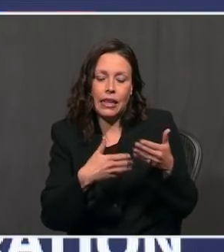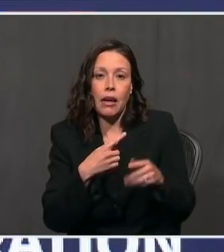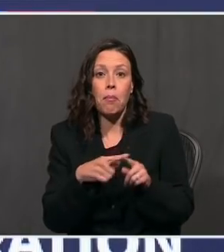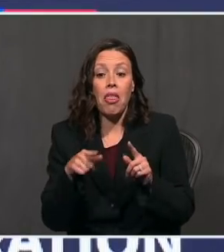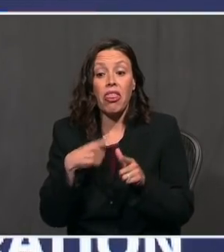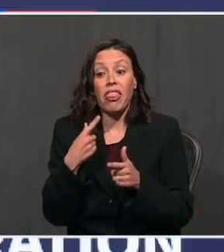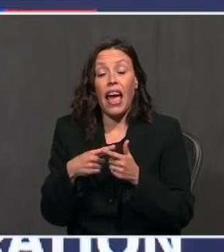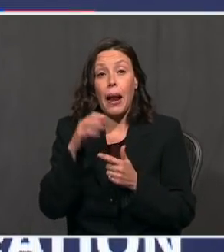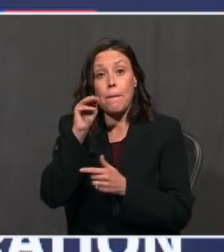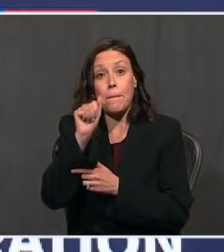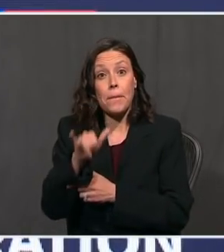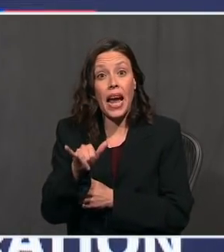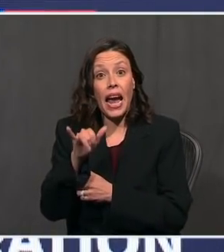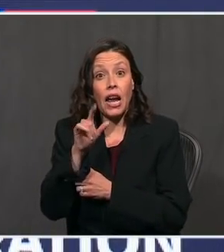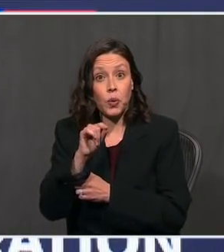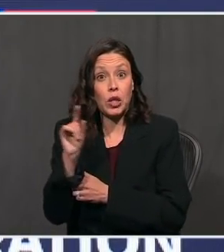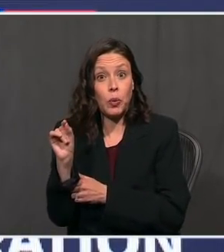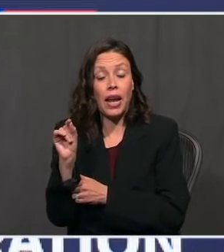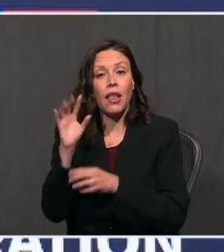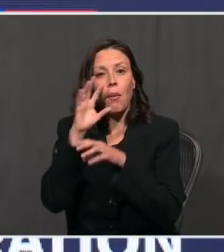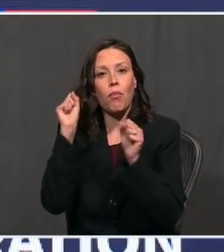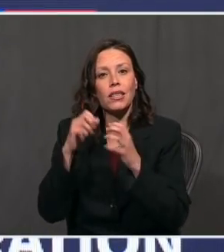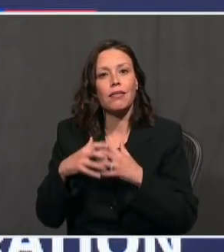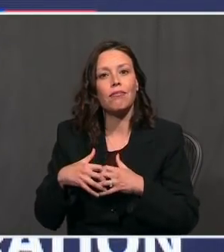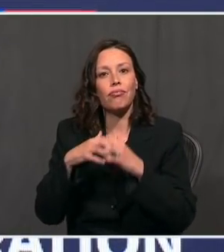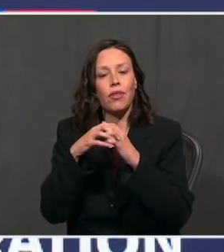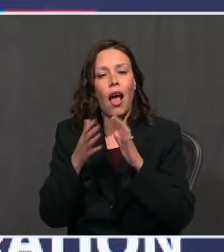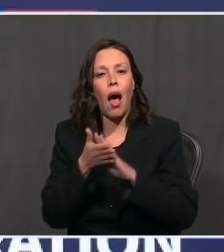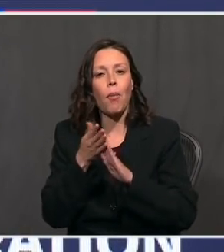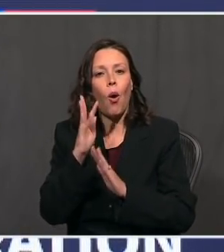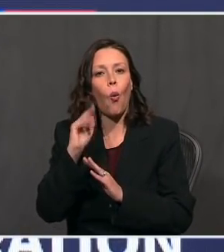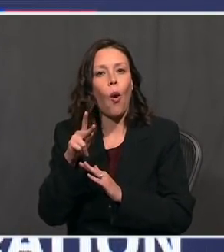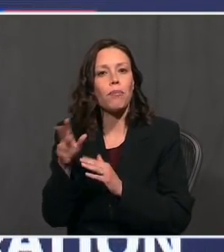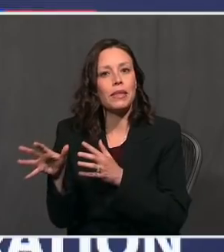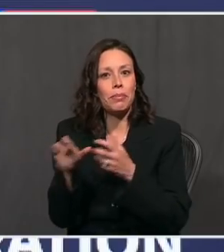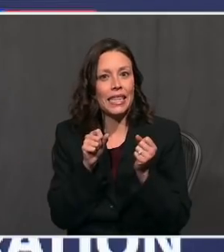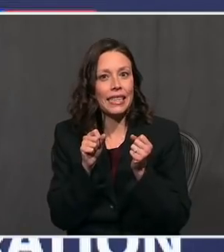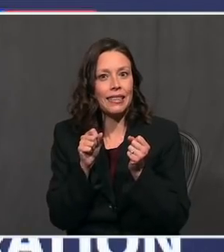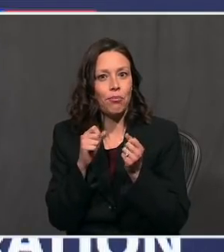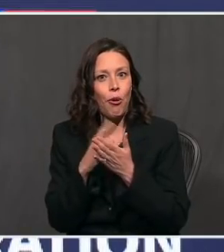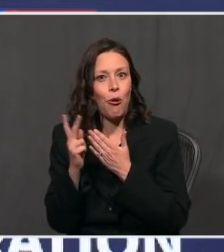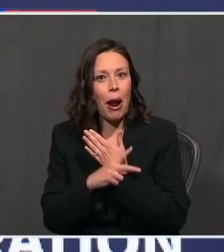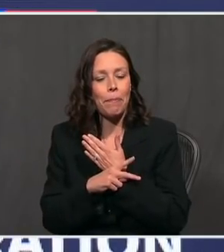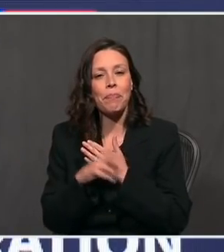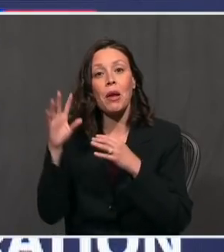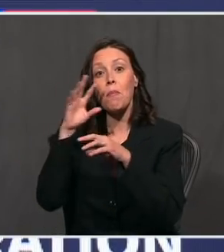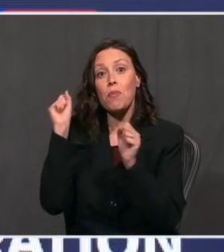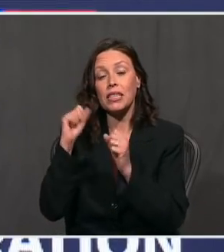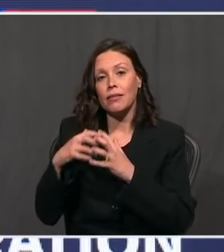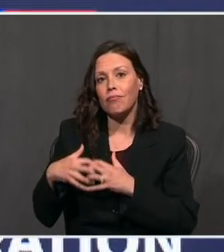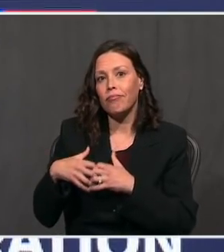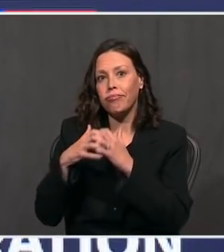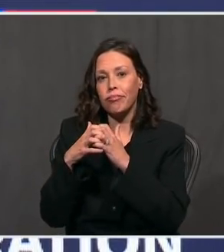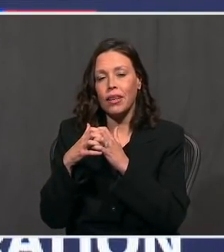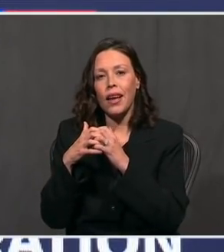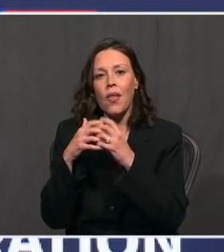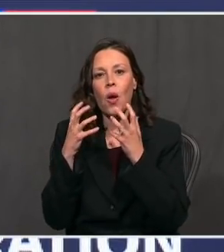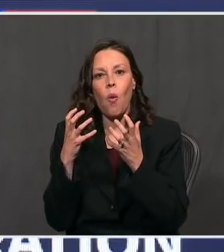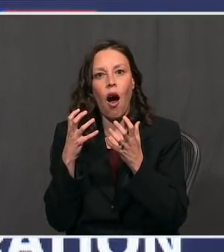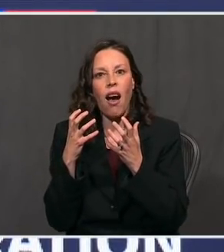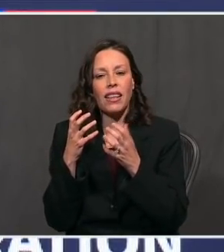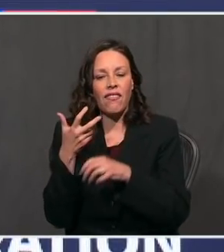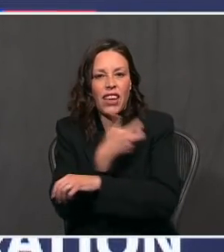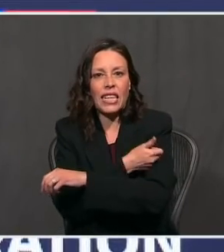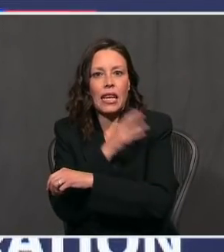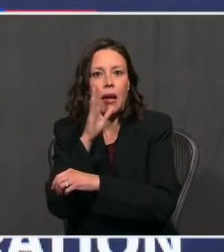this year that the President launched Operation Warp Speed that you have heard in great detail today. The President said then that they were looking to get a vaccine